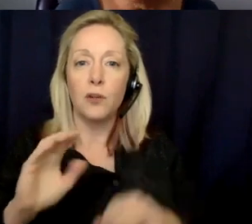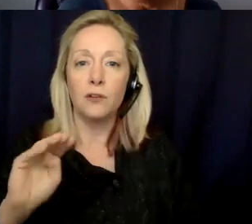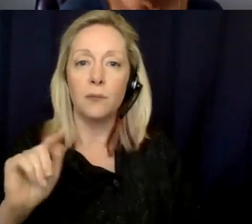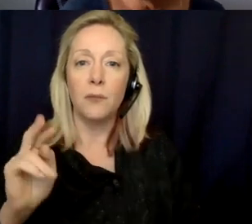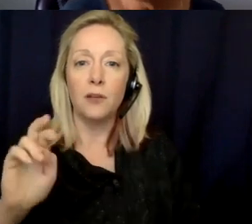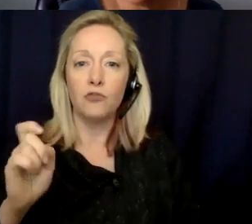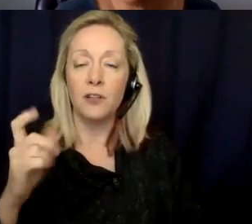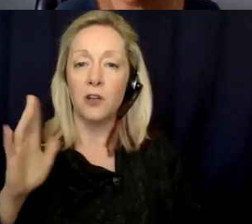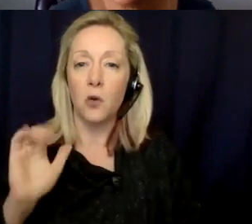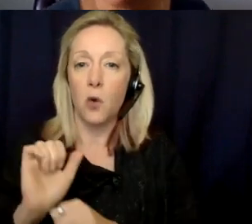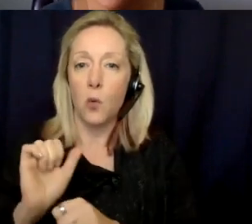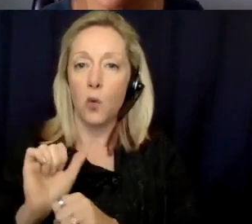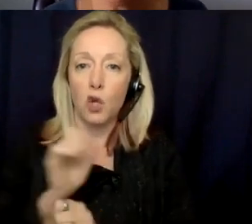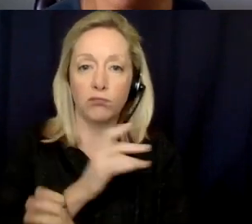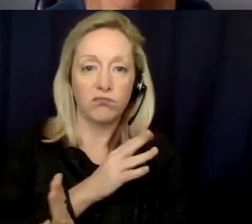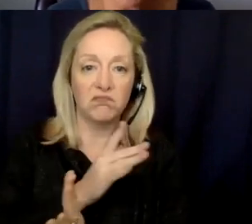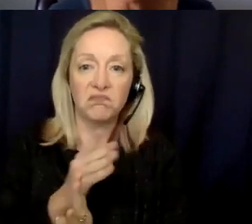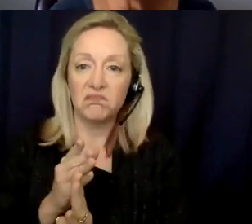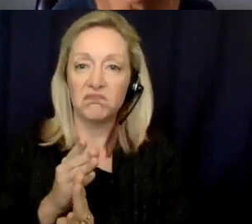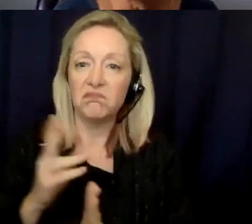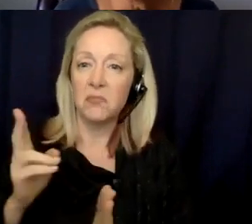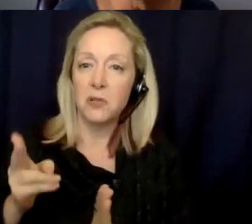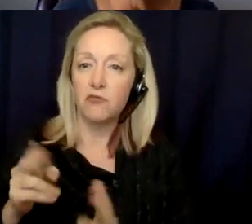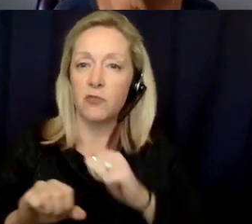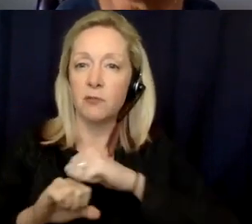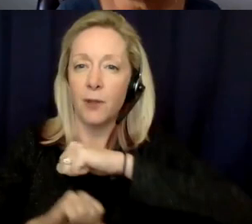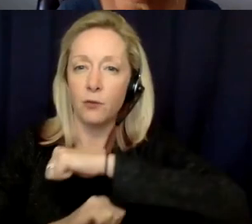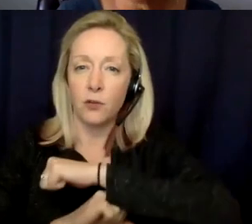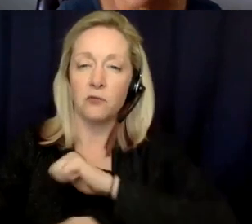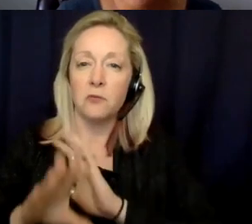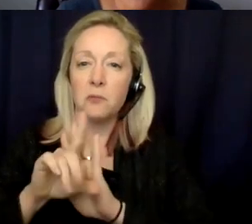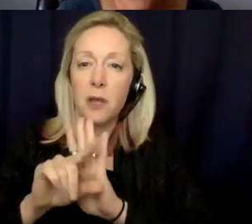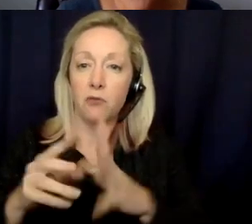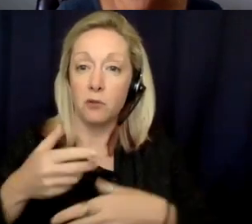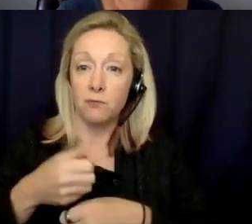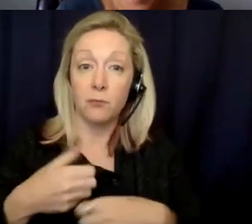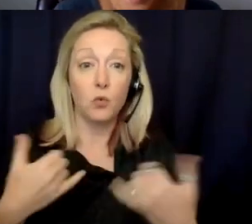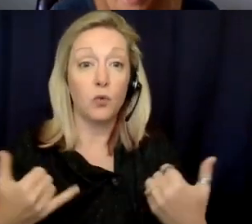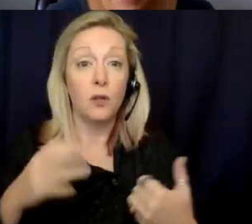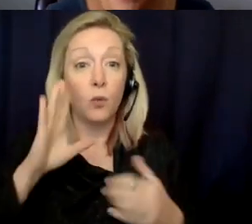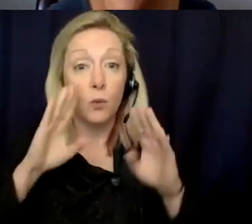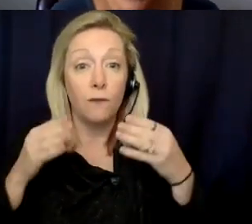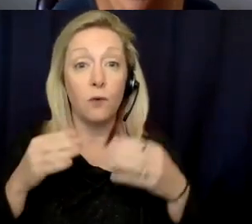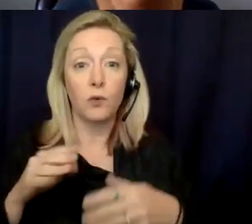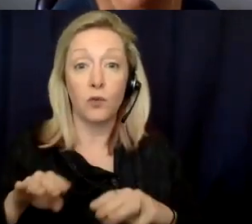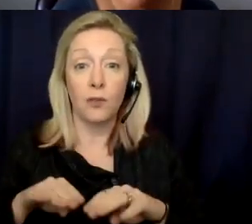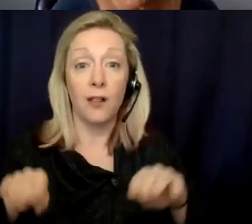doing. And today, I want to focus more on trying to get through all 7 levels